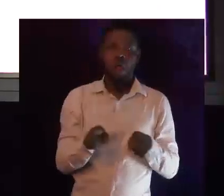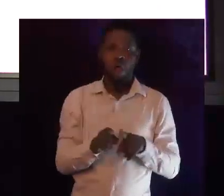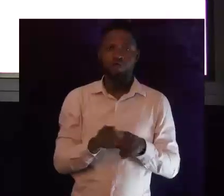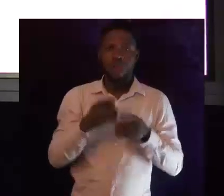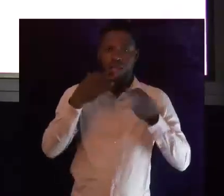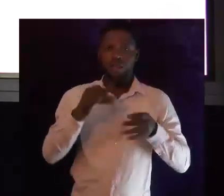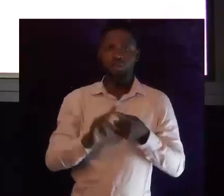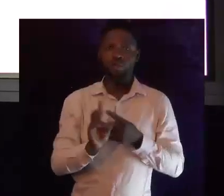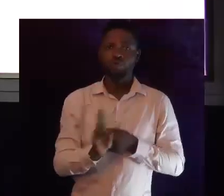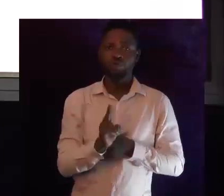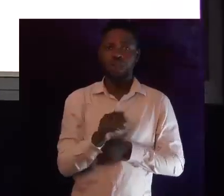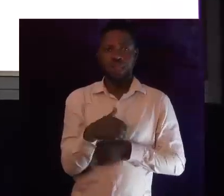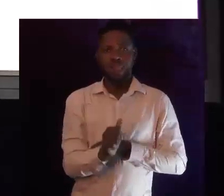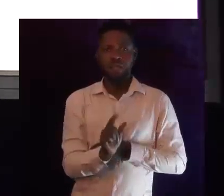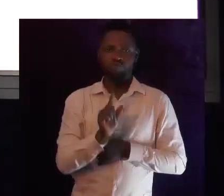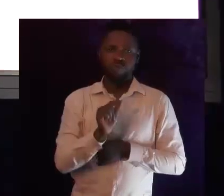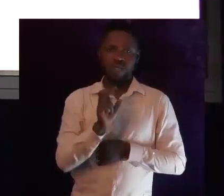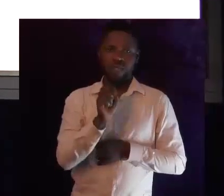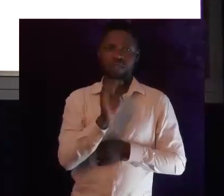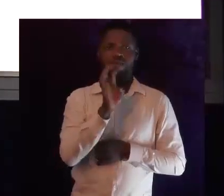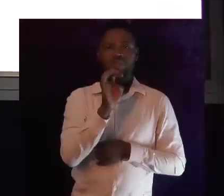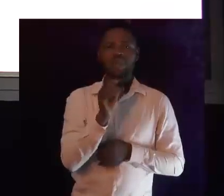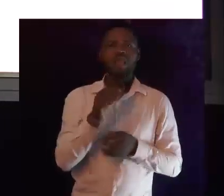can also decide to use 10, 20, 30,